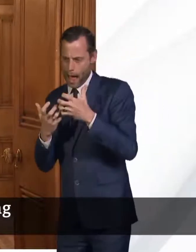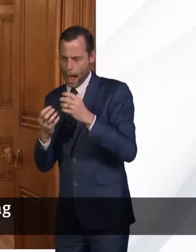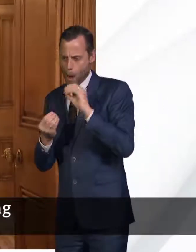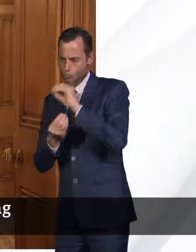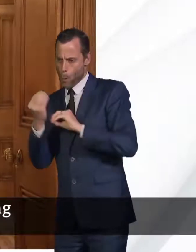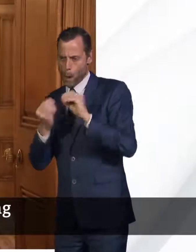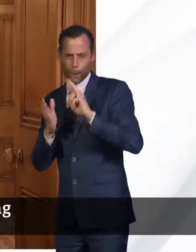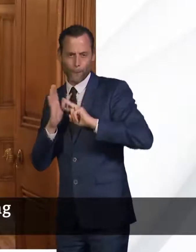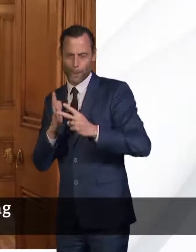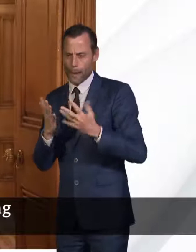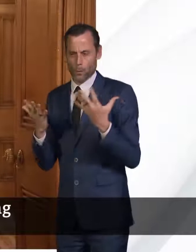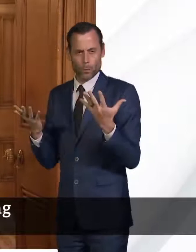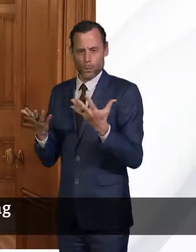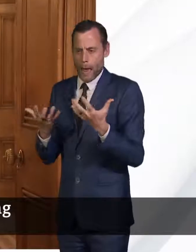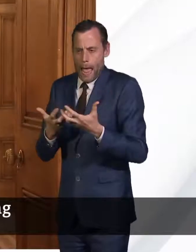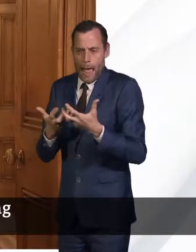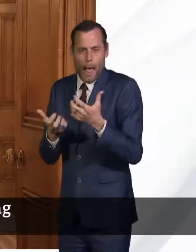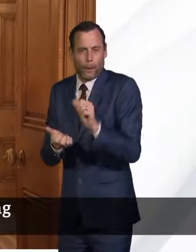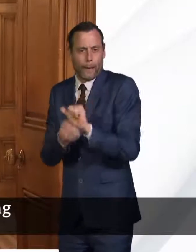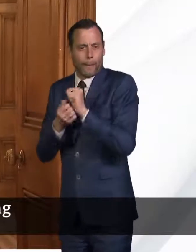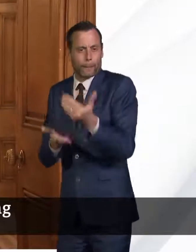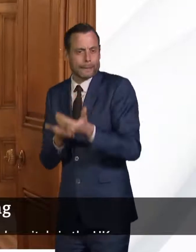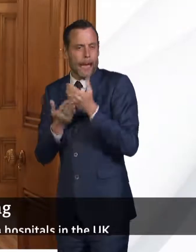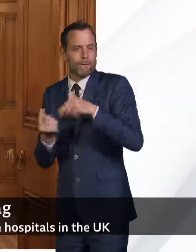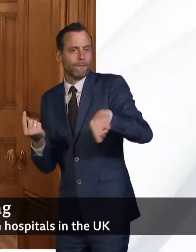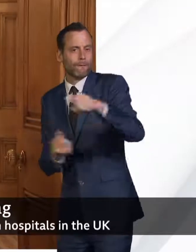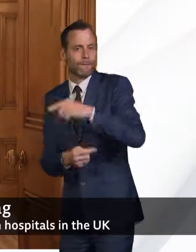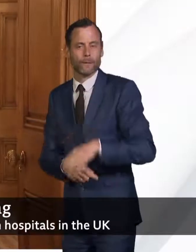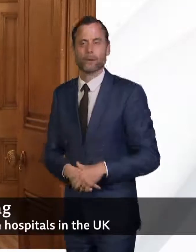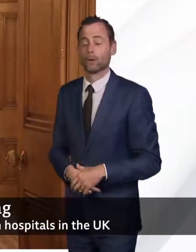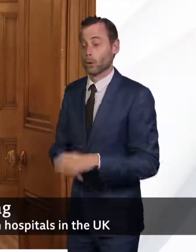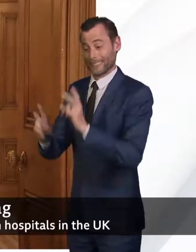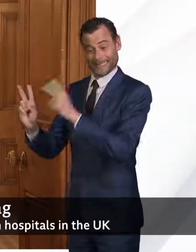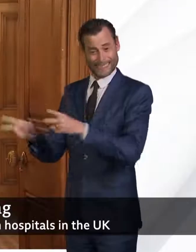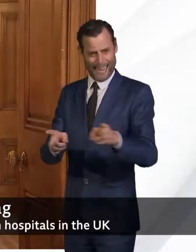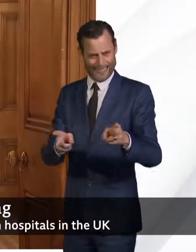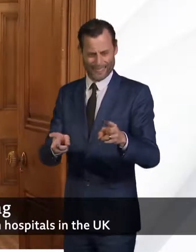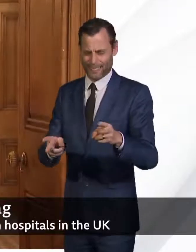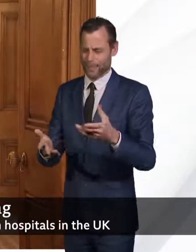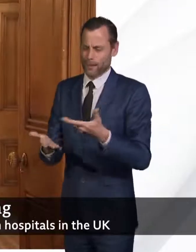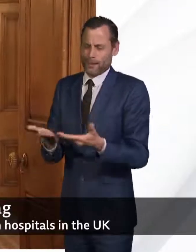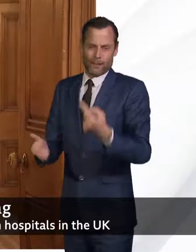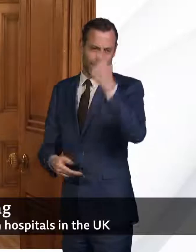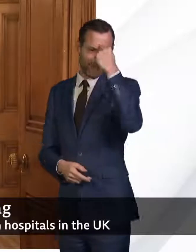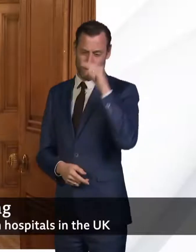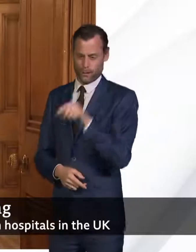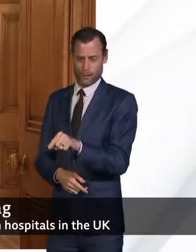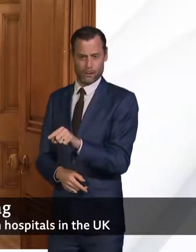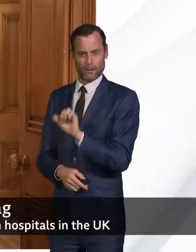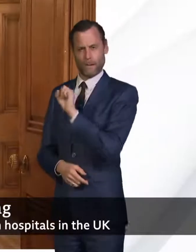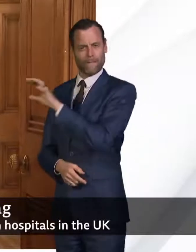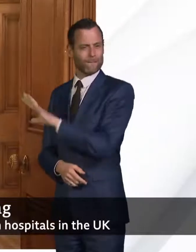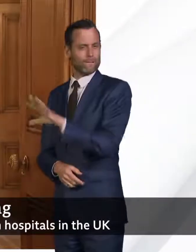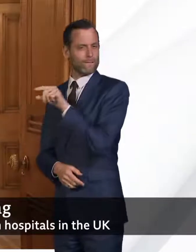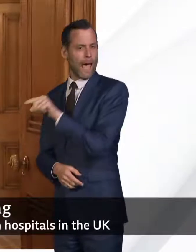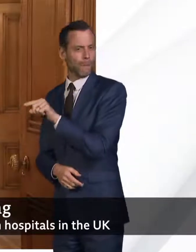Behind every single death is a family's heartbreak, and we must do everything humanly possible to save